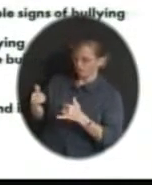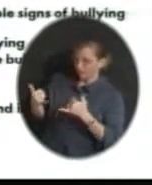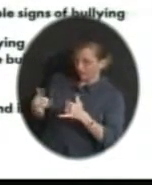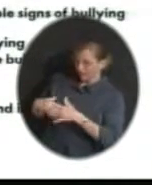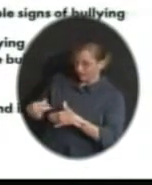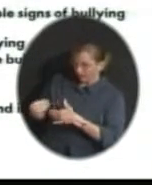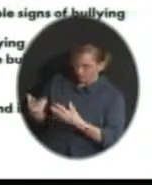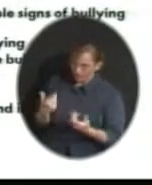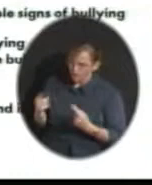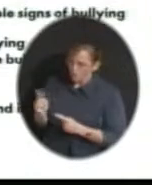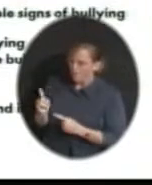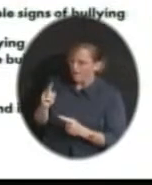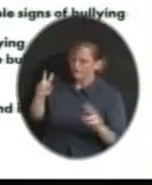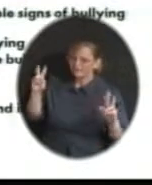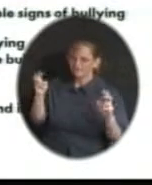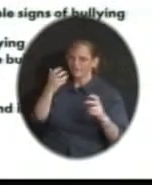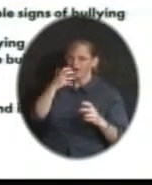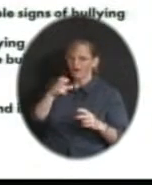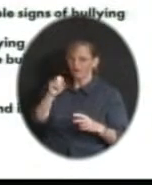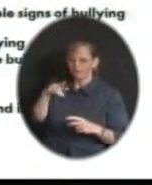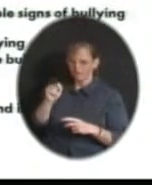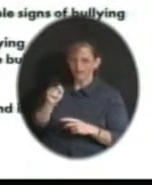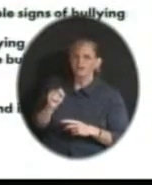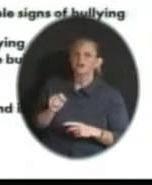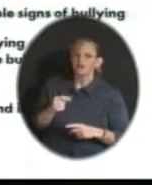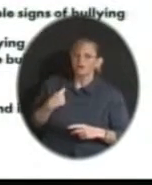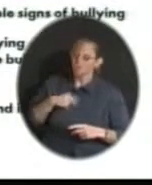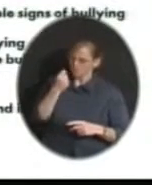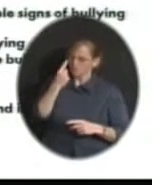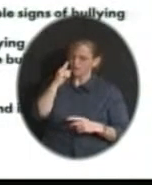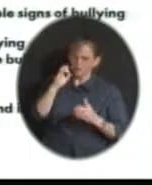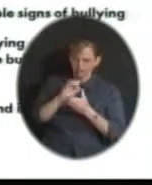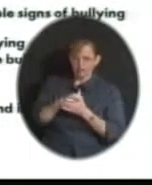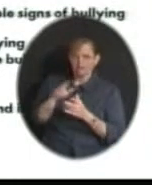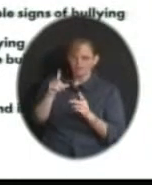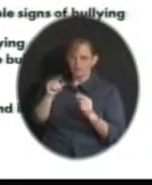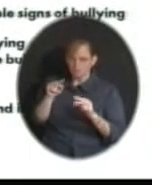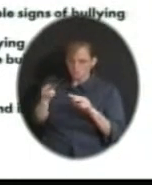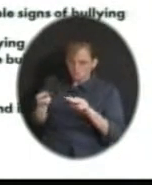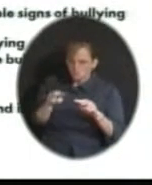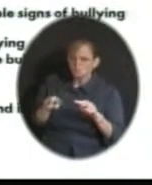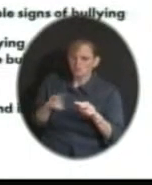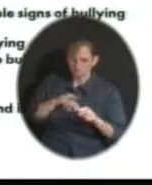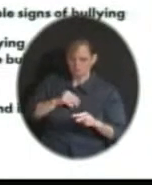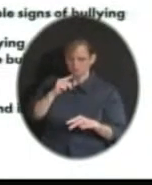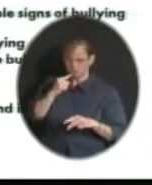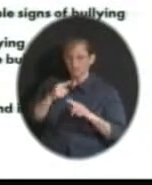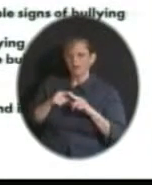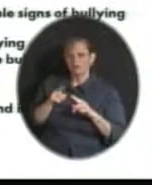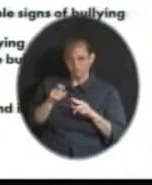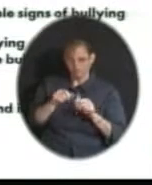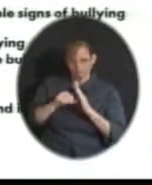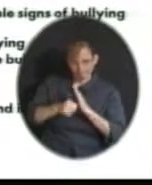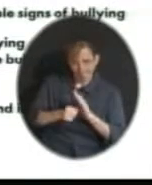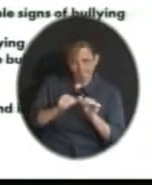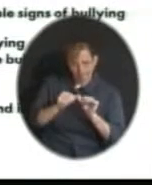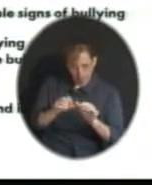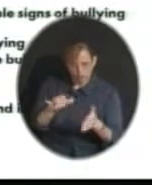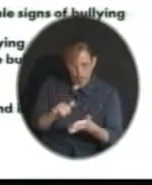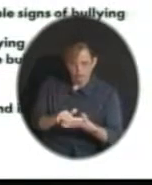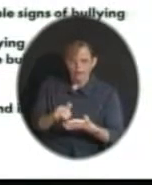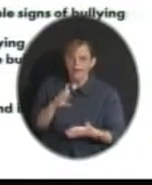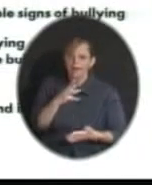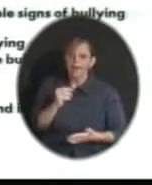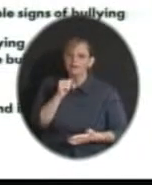they understand, I believe they do, but continue to emphasize that need to take this all very seriously. And we need to not